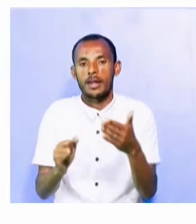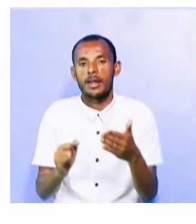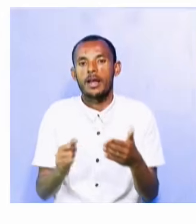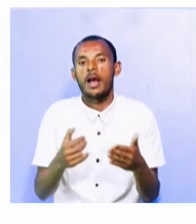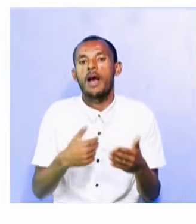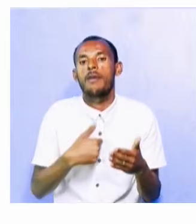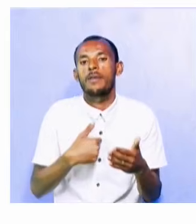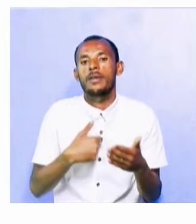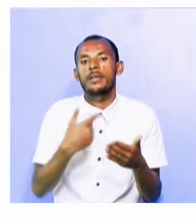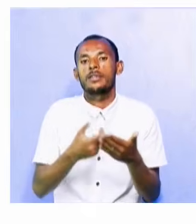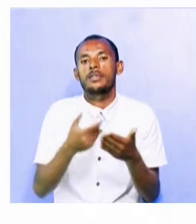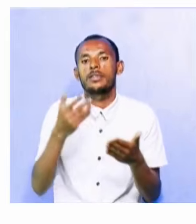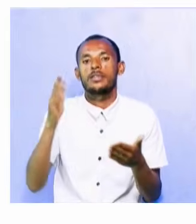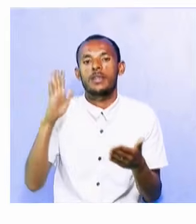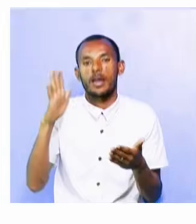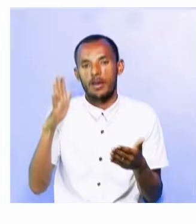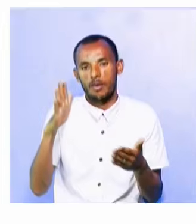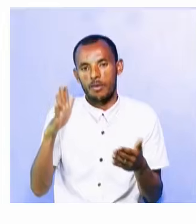shape.